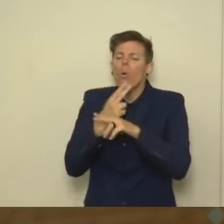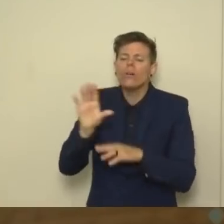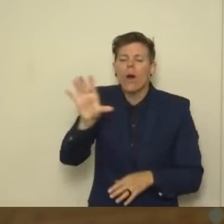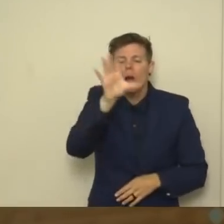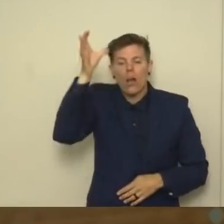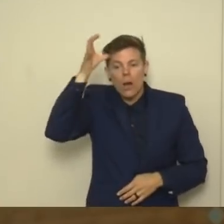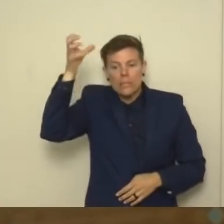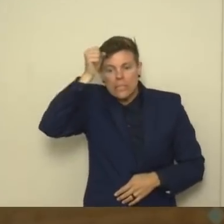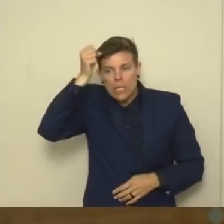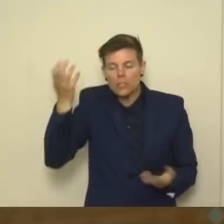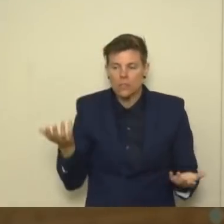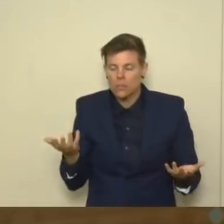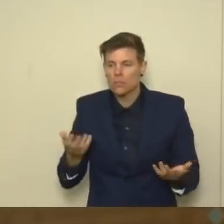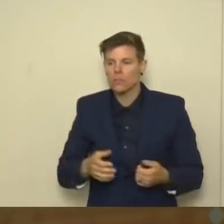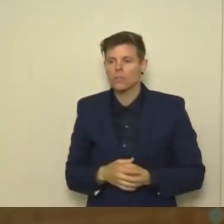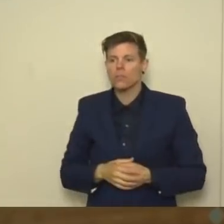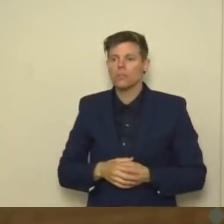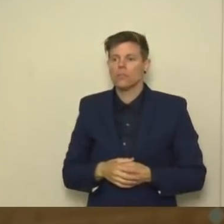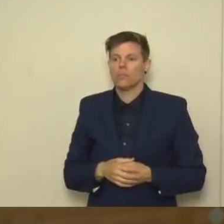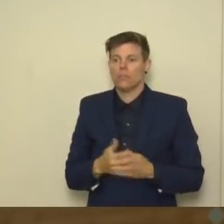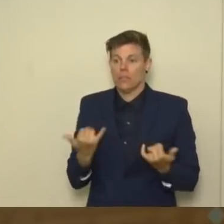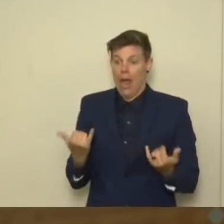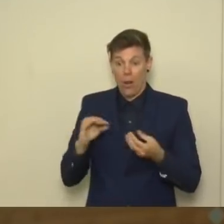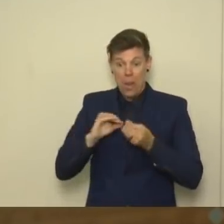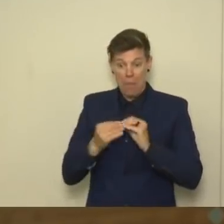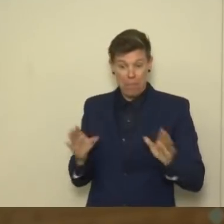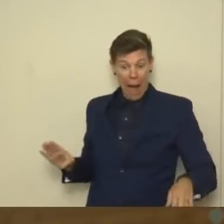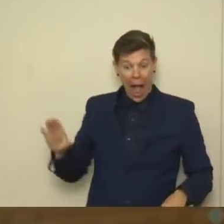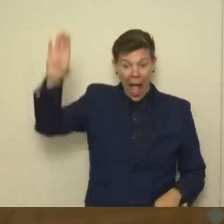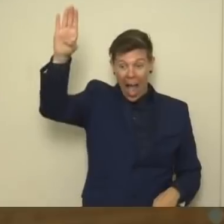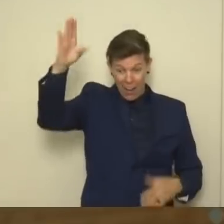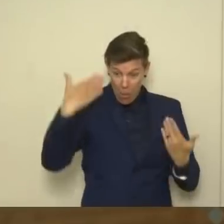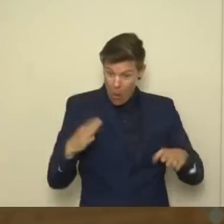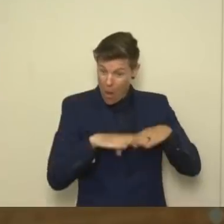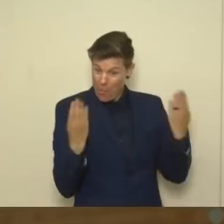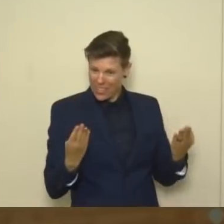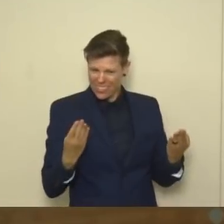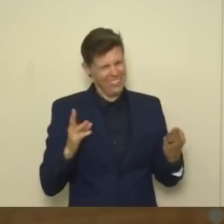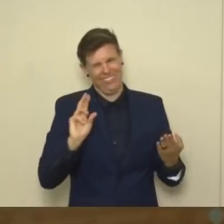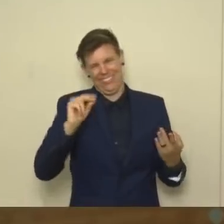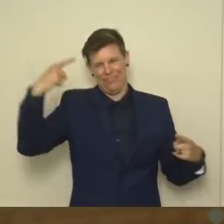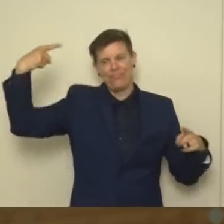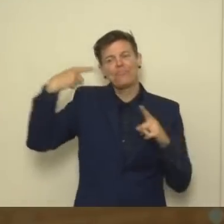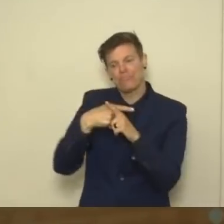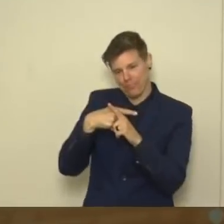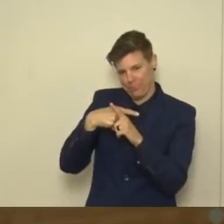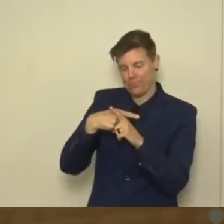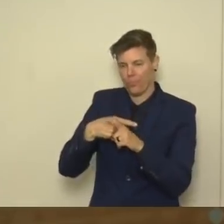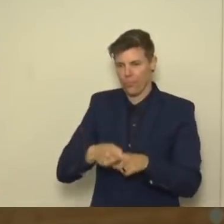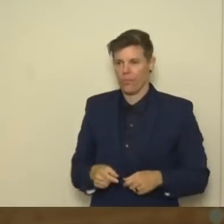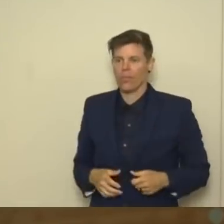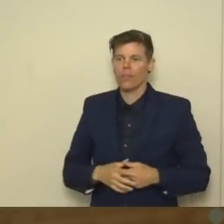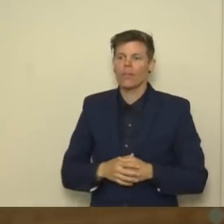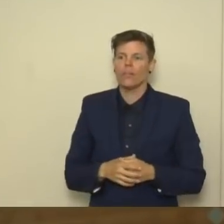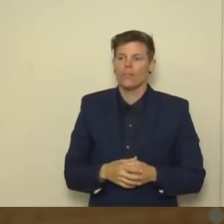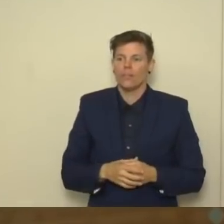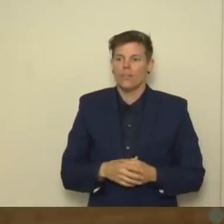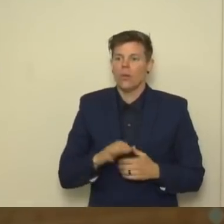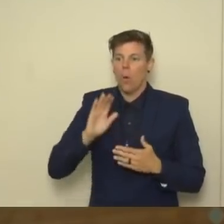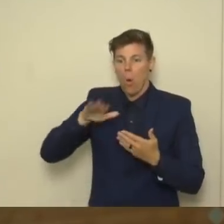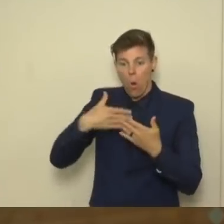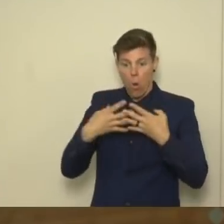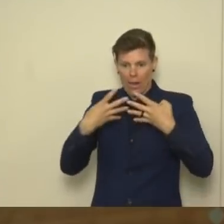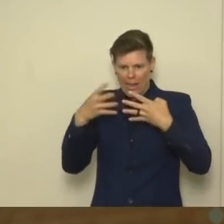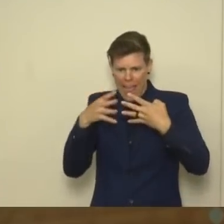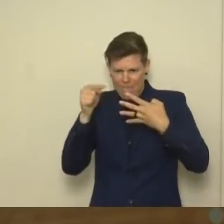anything when you're at the worst point you've been so far. And the other thing is that the gating criteria really all do go together. And so what